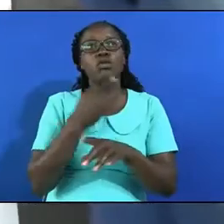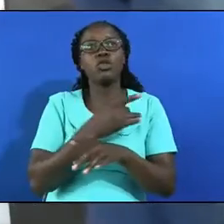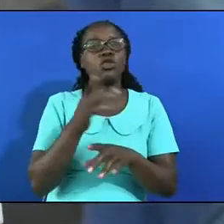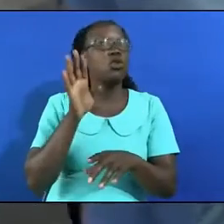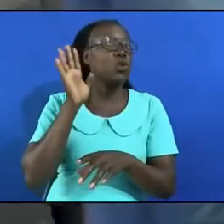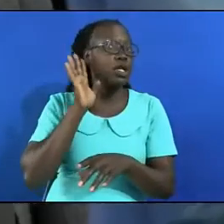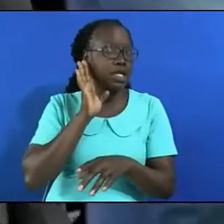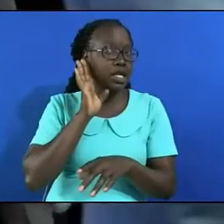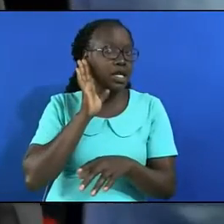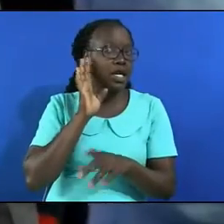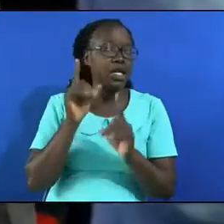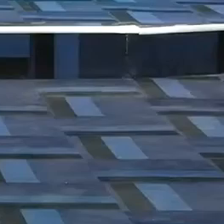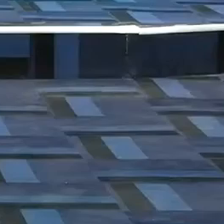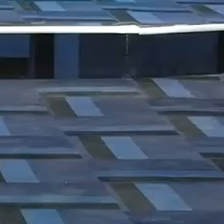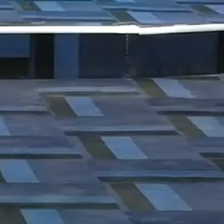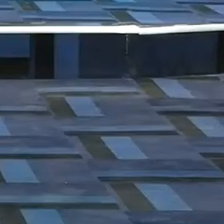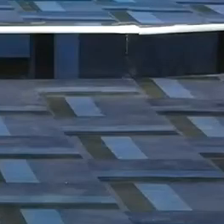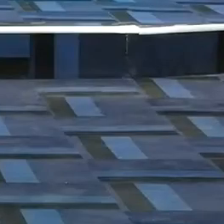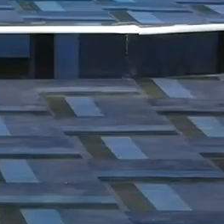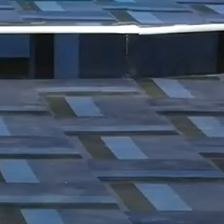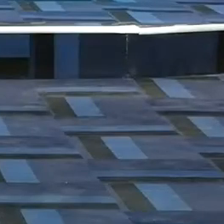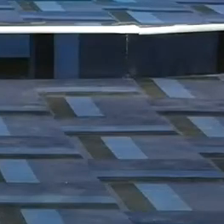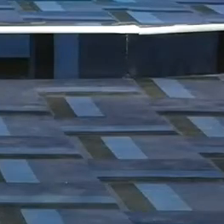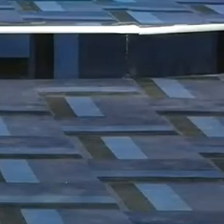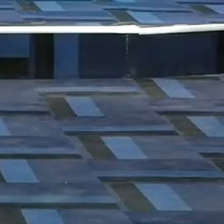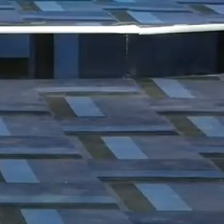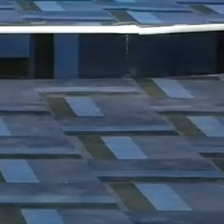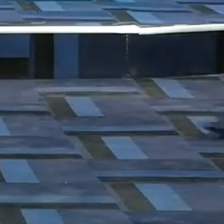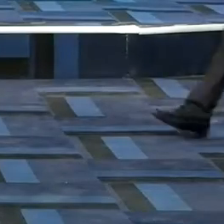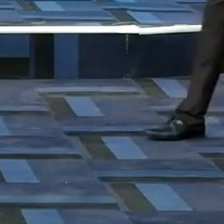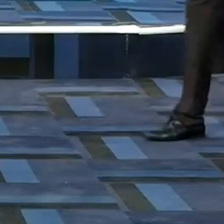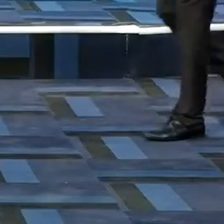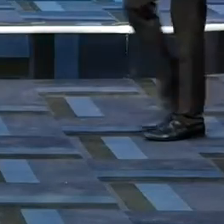will hear the word of the Lord.